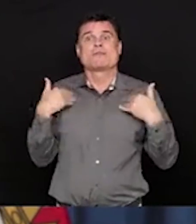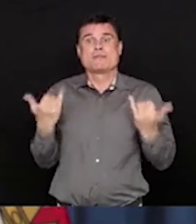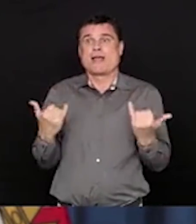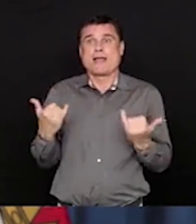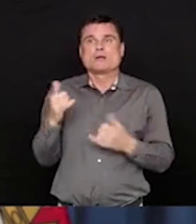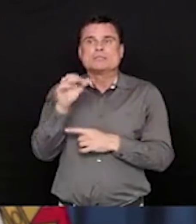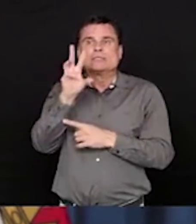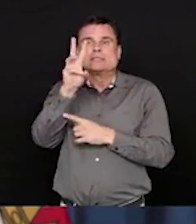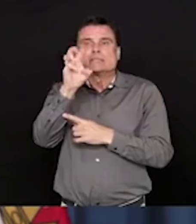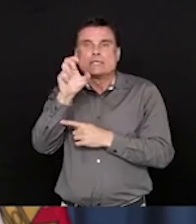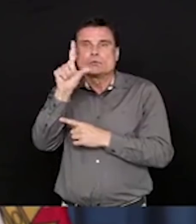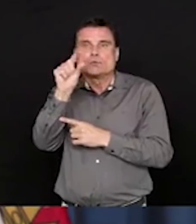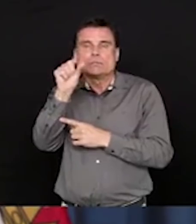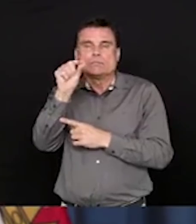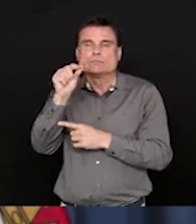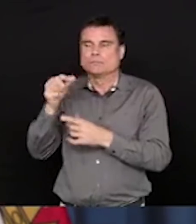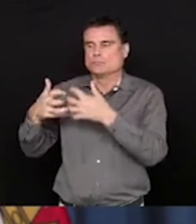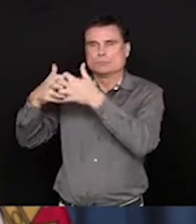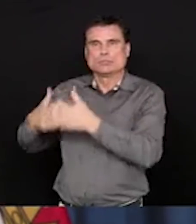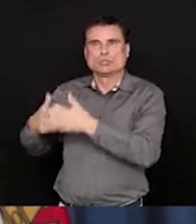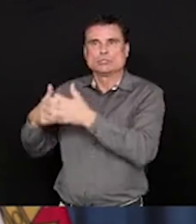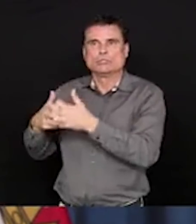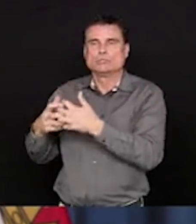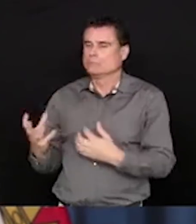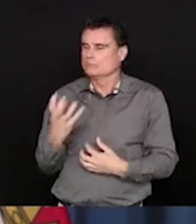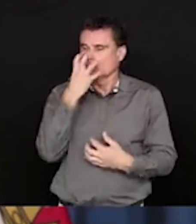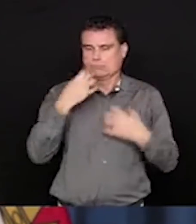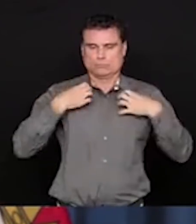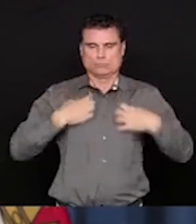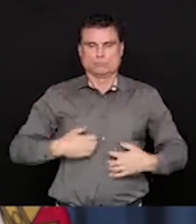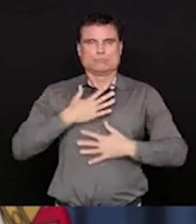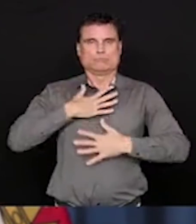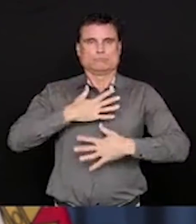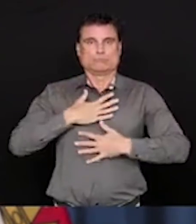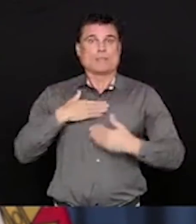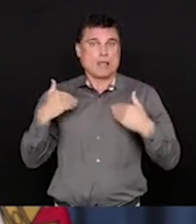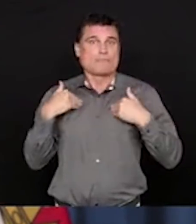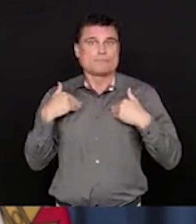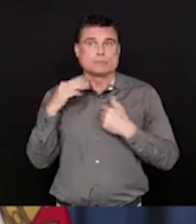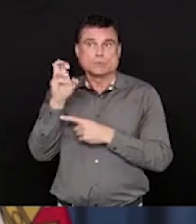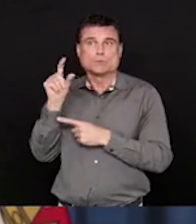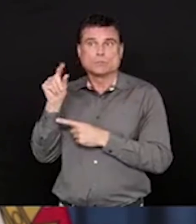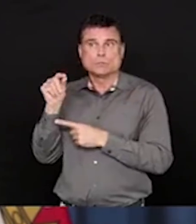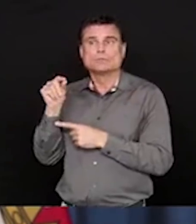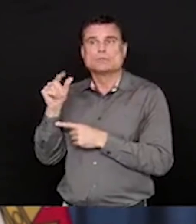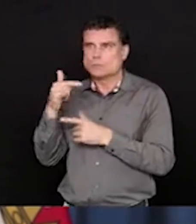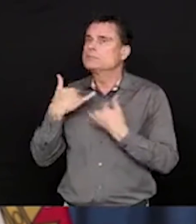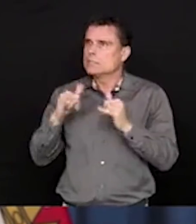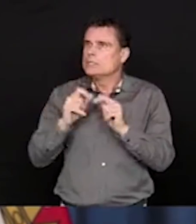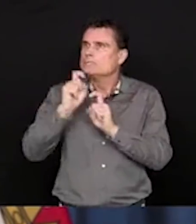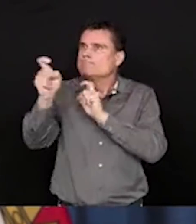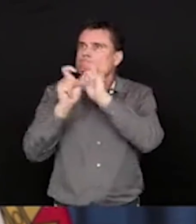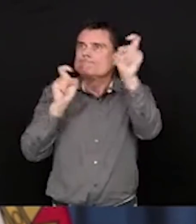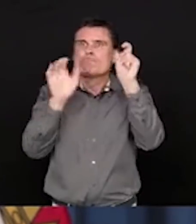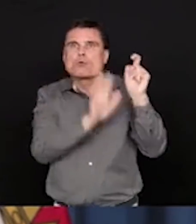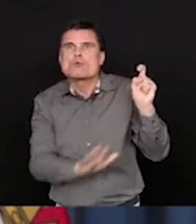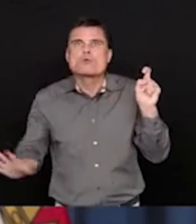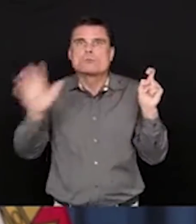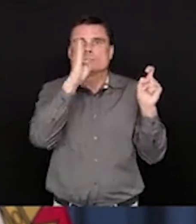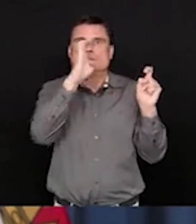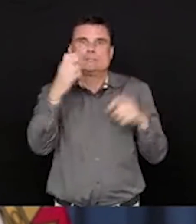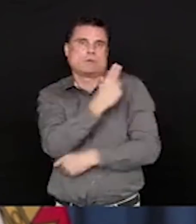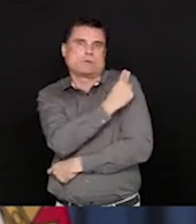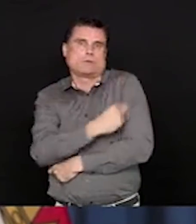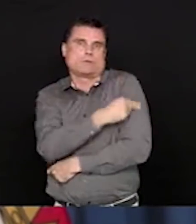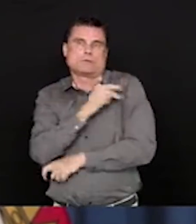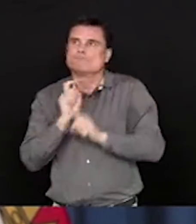distributed throughout our large hospital. We also have 33 of our newly purchased critical ventilators ready to